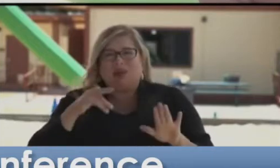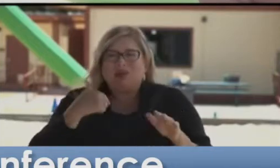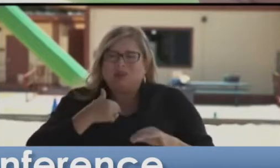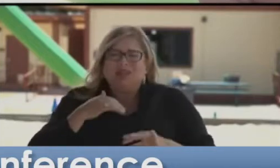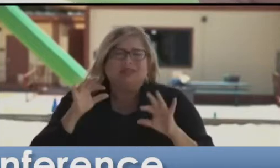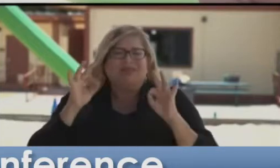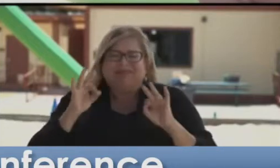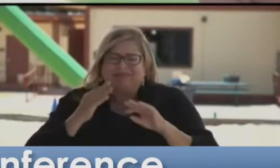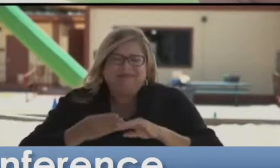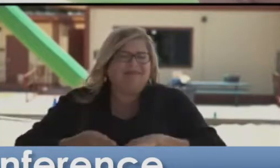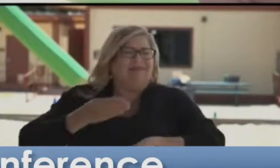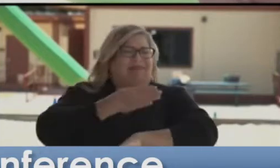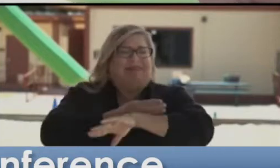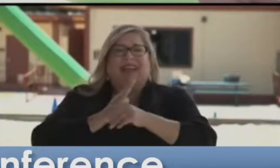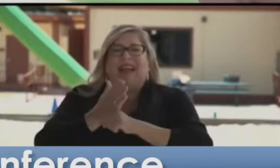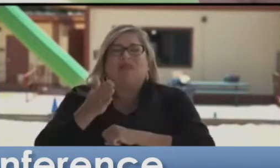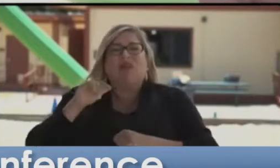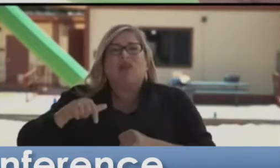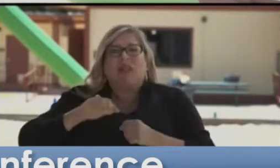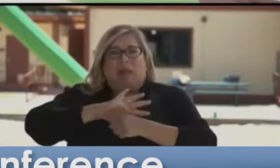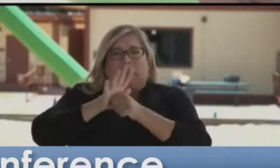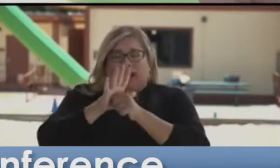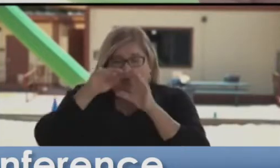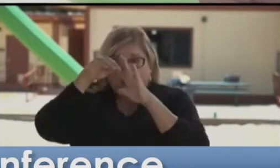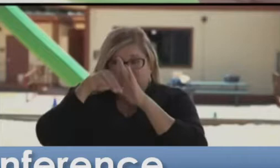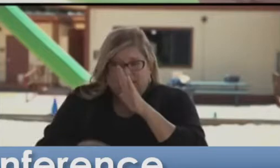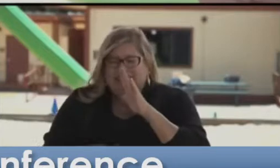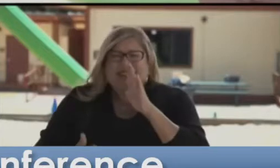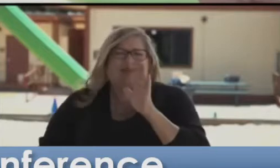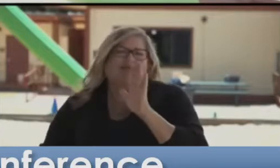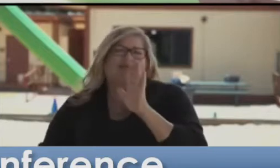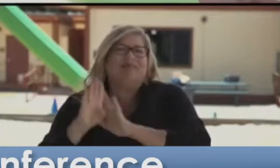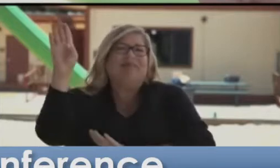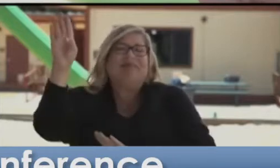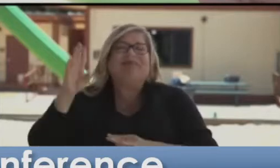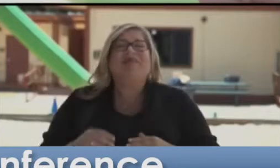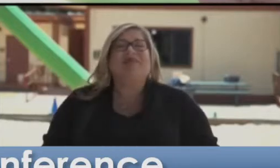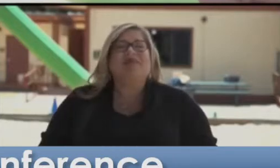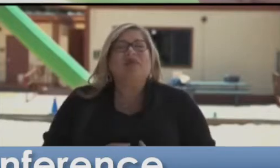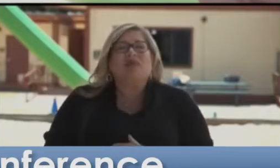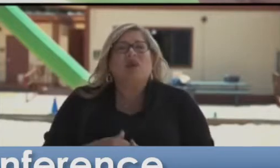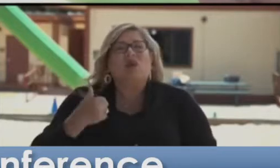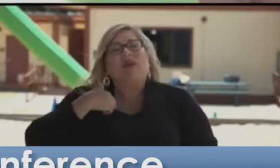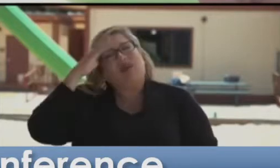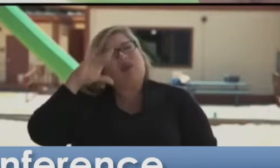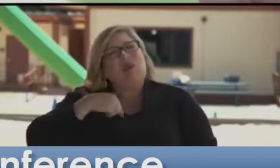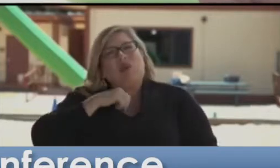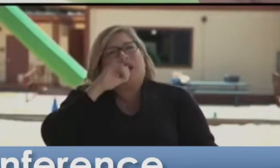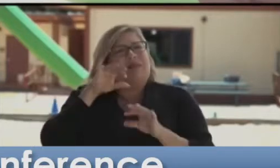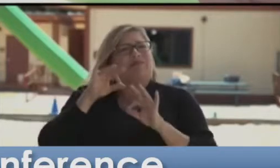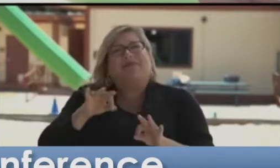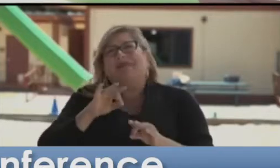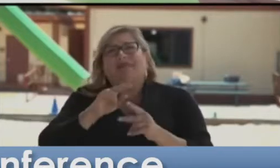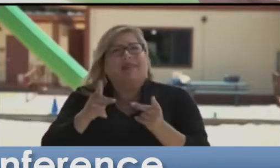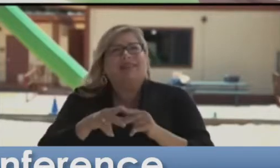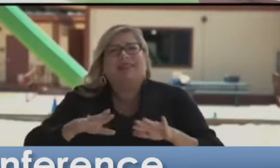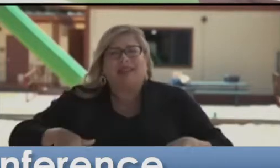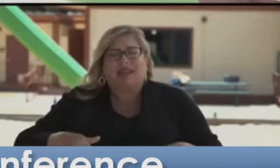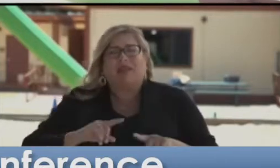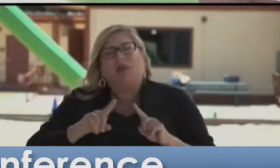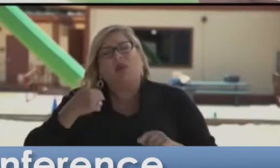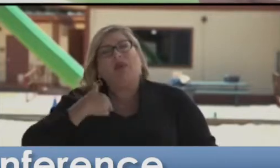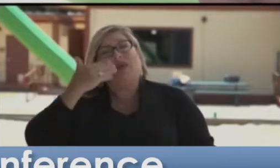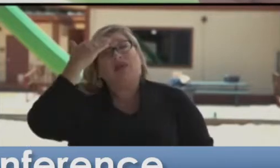pandemic-induced recession. We're mindful that by no stretch of the imagination are where we want to be, but we're also mindful of the fact that in